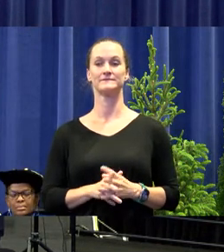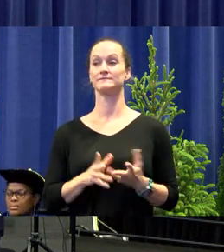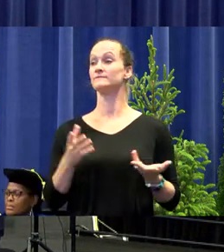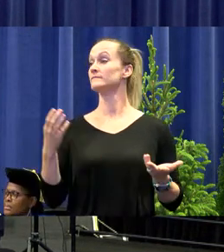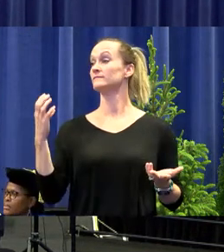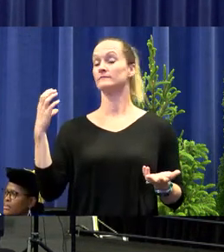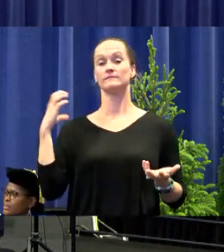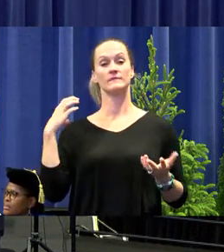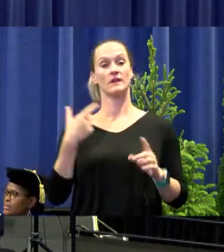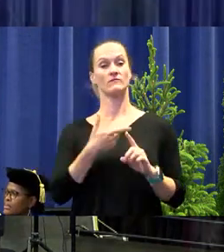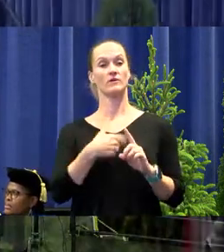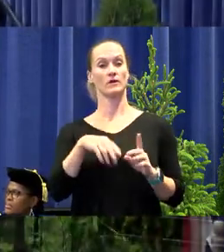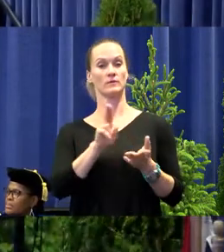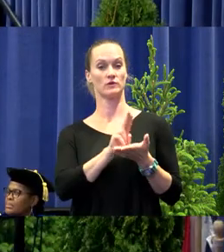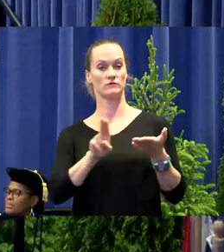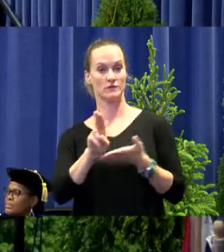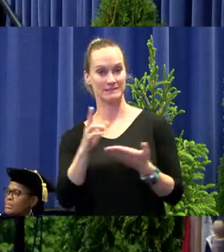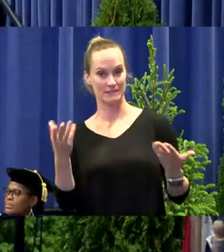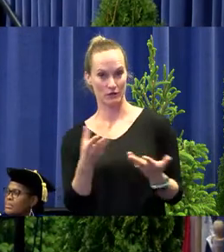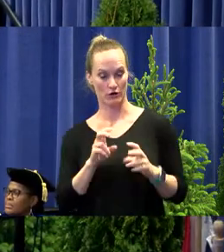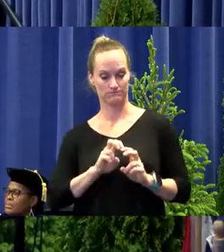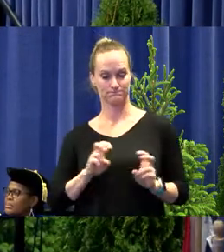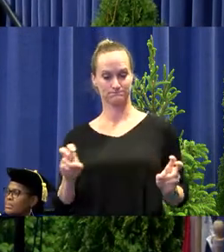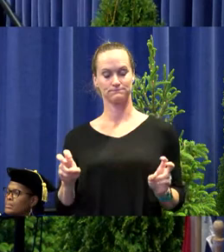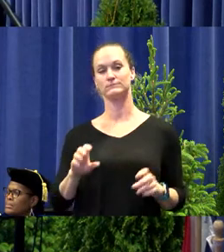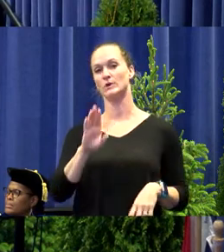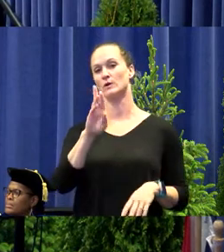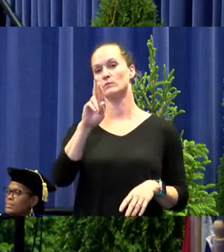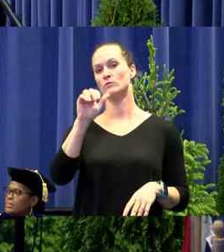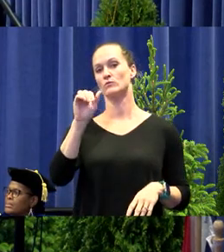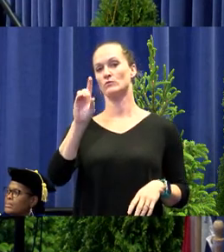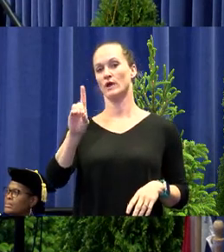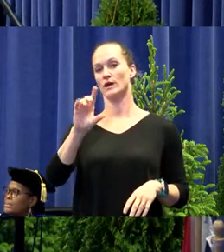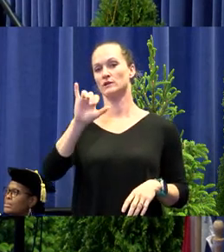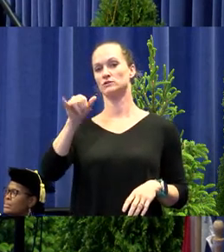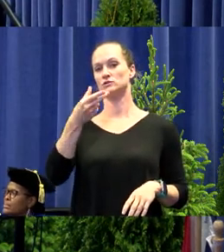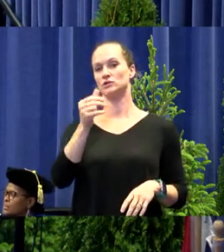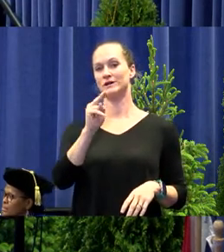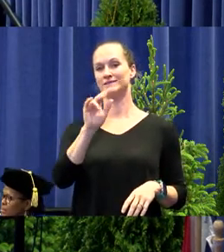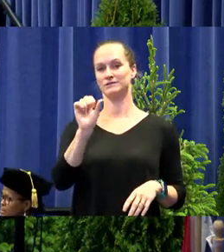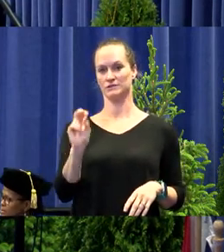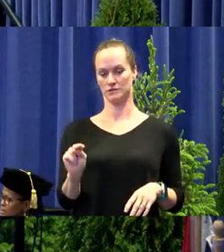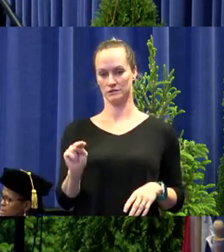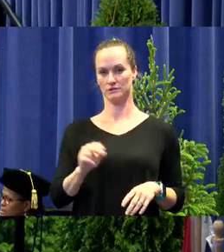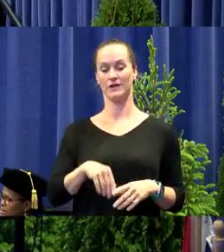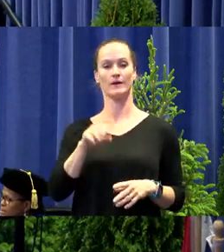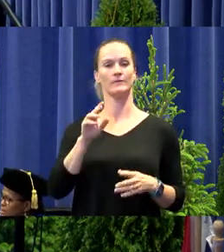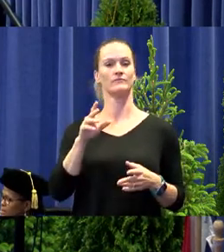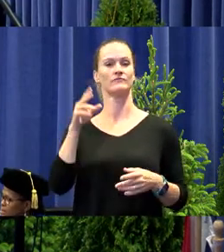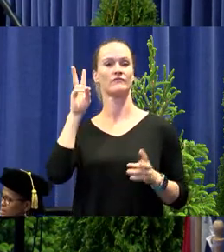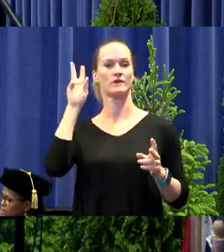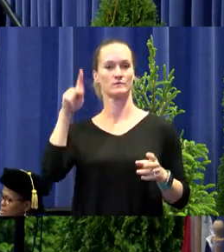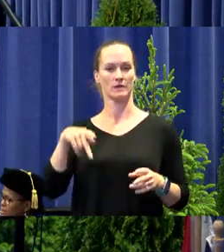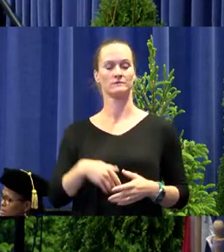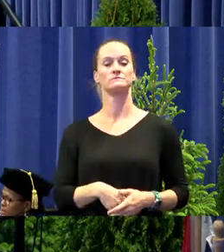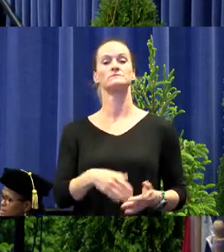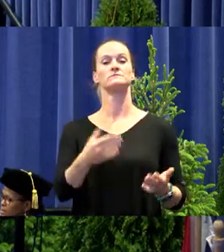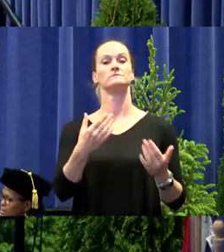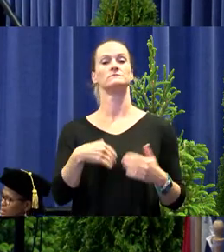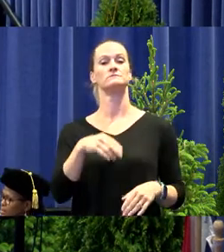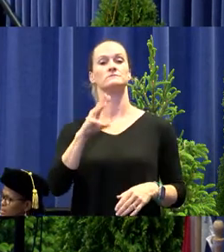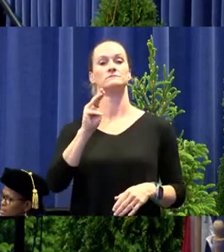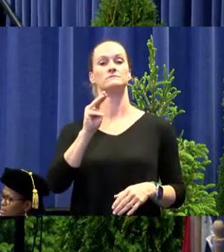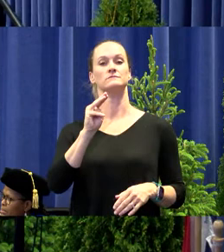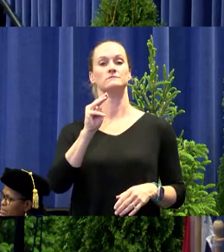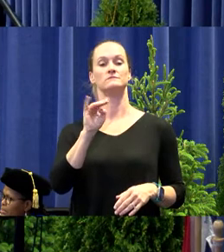Officers of the university on the platform today are Brad Johnson, Provost and Executive Vice President, Melinda Husky, Vice President for